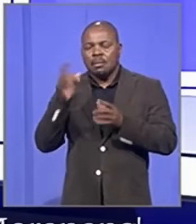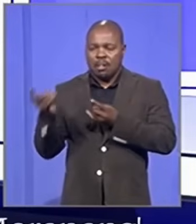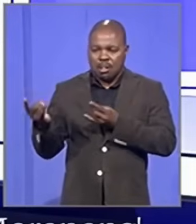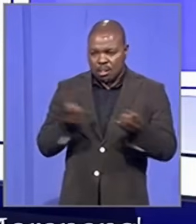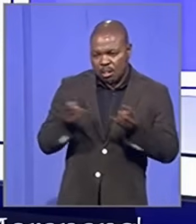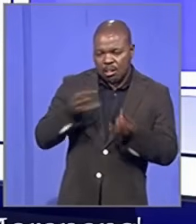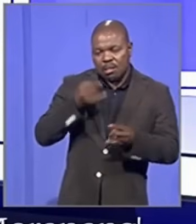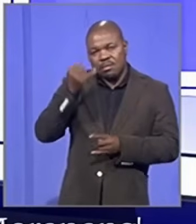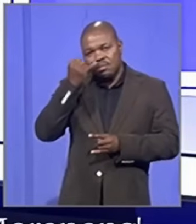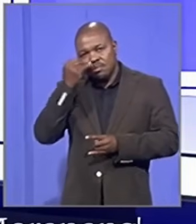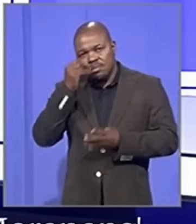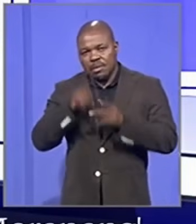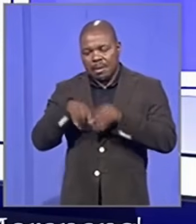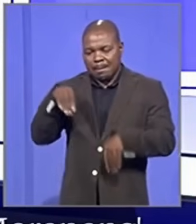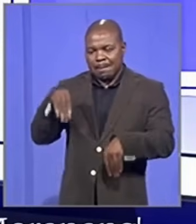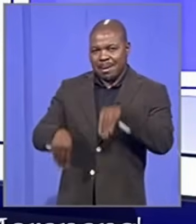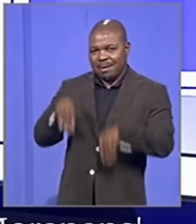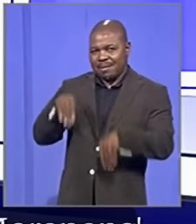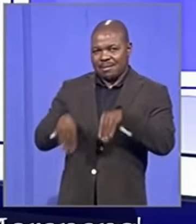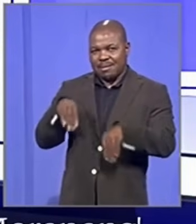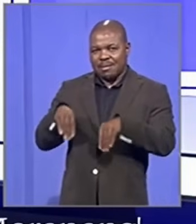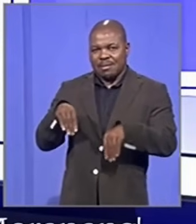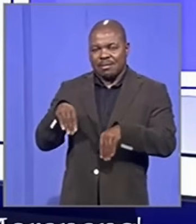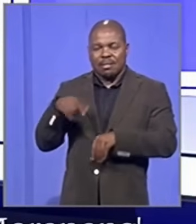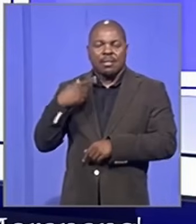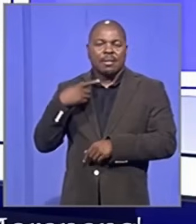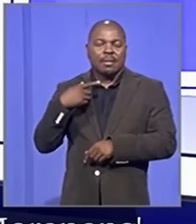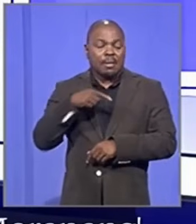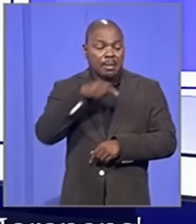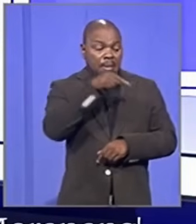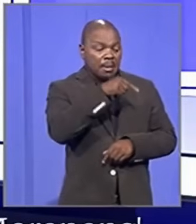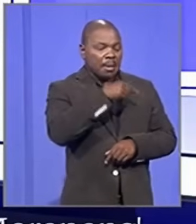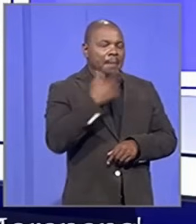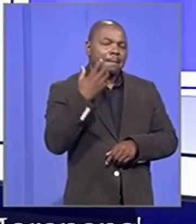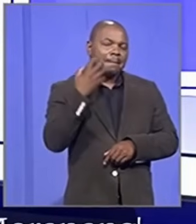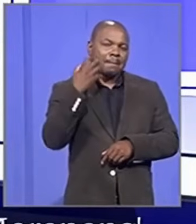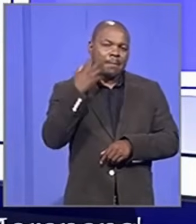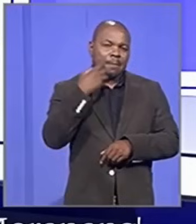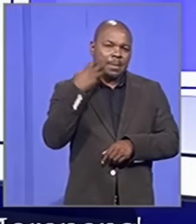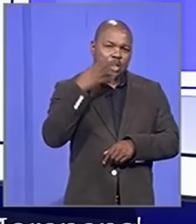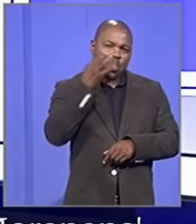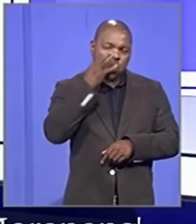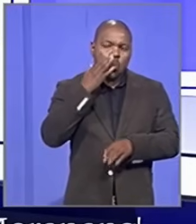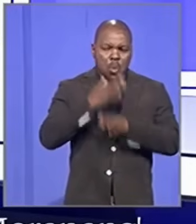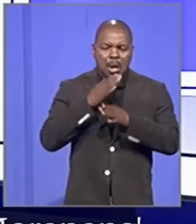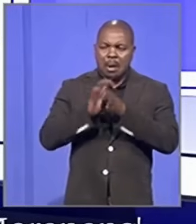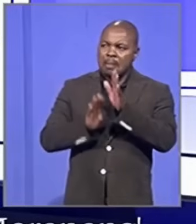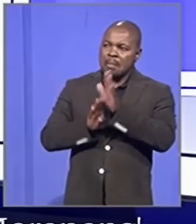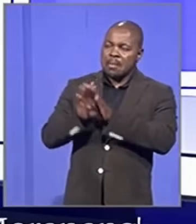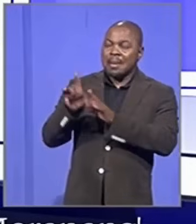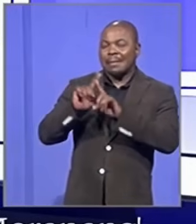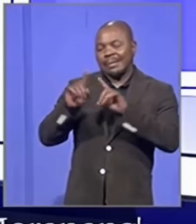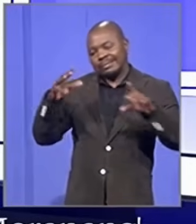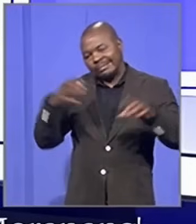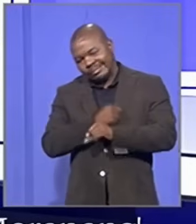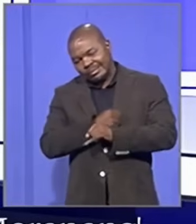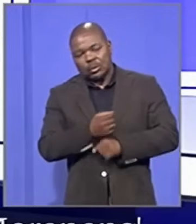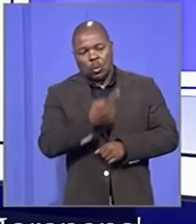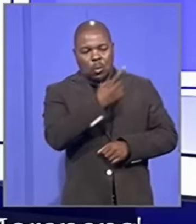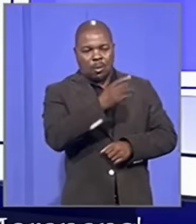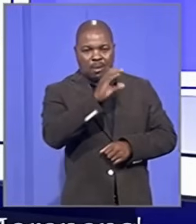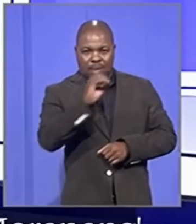diokobatši le go epa moepo ka moo go se go molaong. Tona o re le ge mošomo wa bona o bonala sa manyami ke gore go bile le maphodisa a legolo